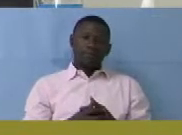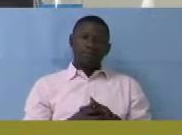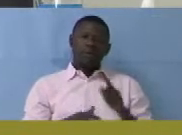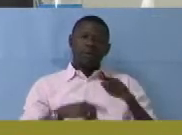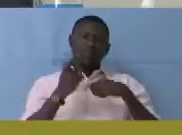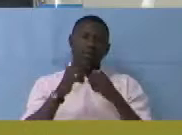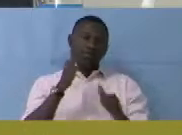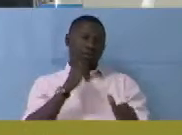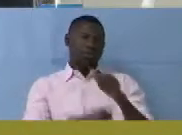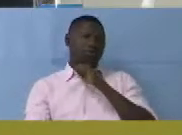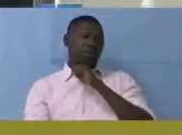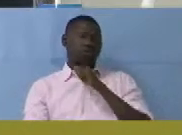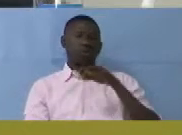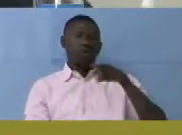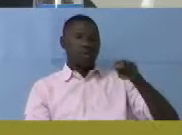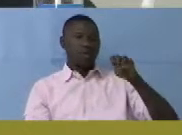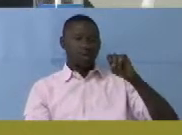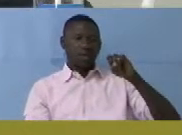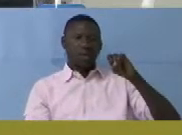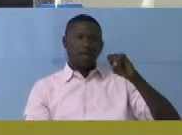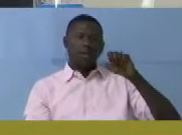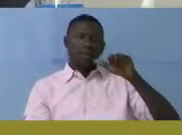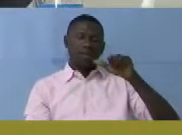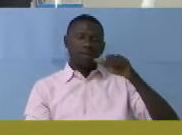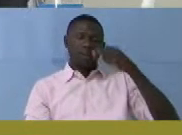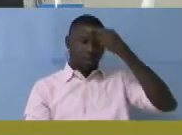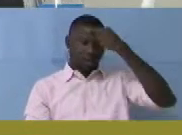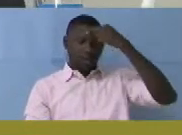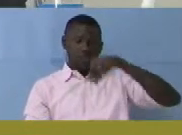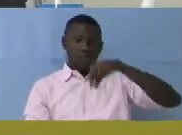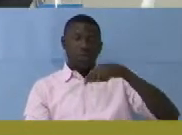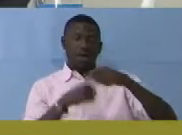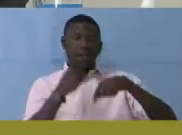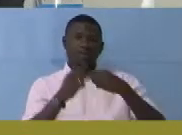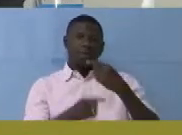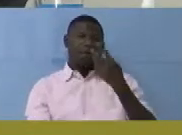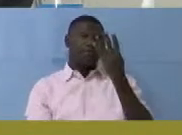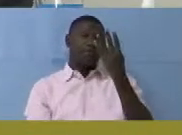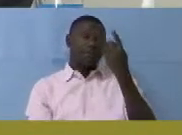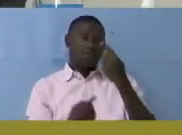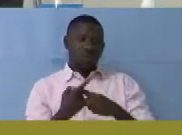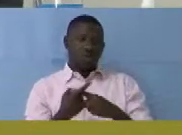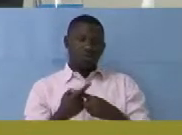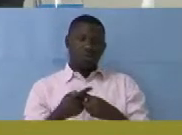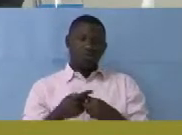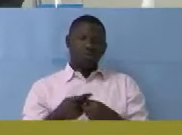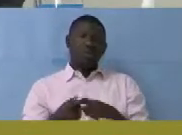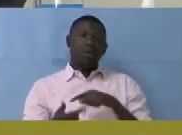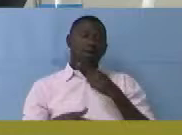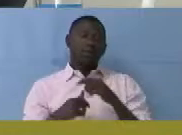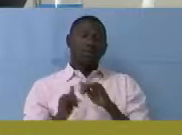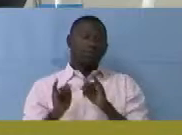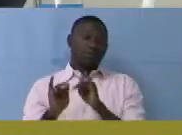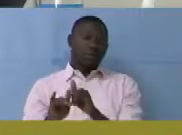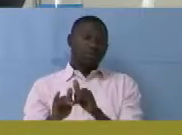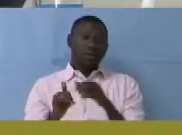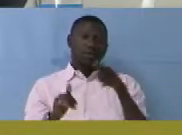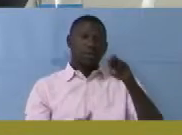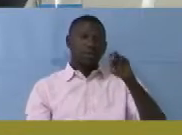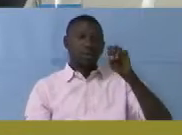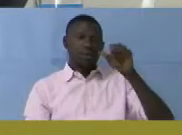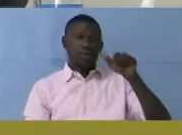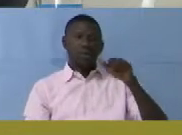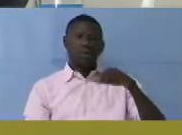the NIA headquarters? Narina umabu nangu. After 4 months? Yeah. NIA la Kordabar, Karisaba Vicho Nyu. Karnani. You remain there?